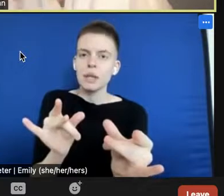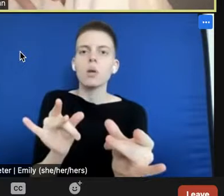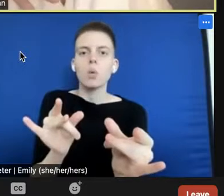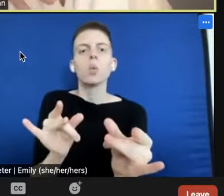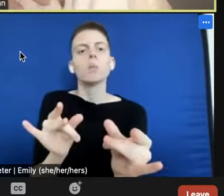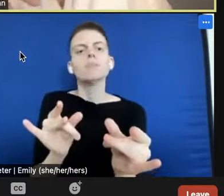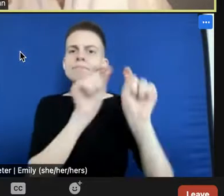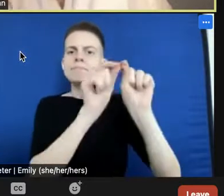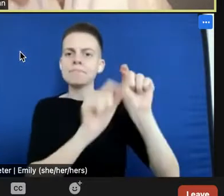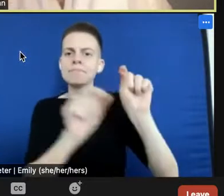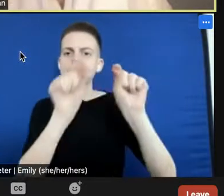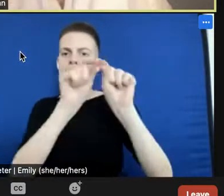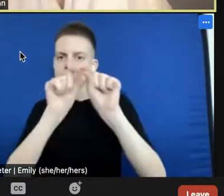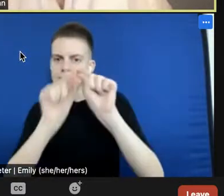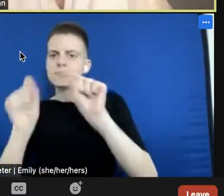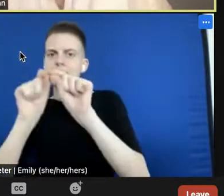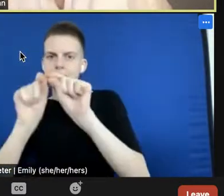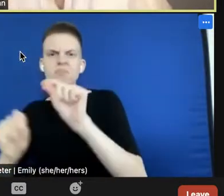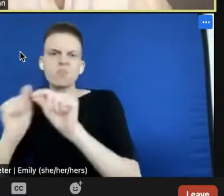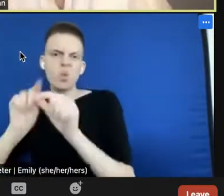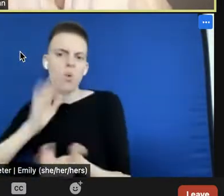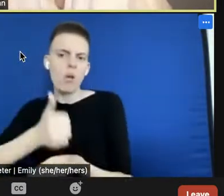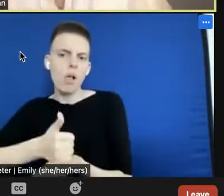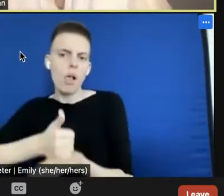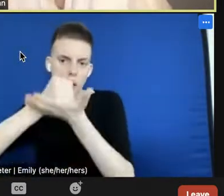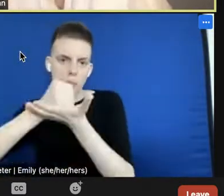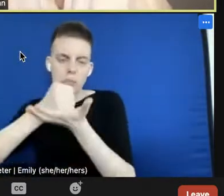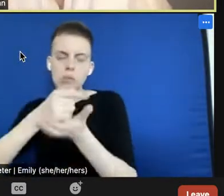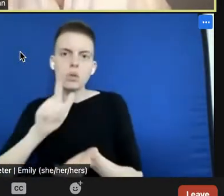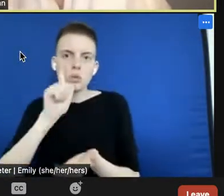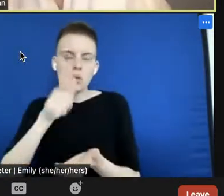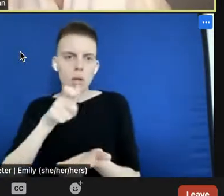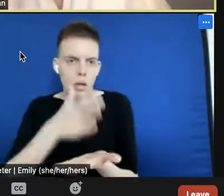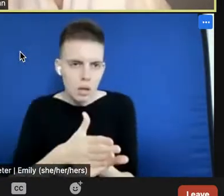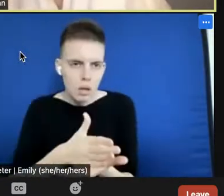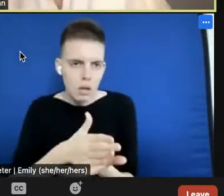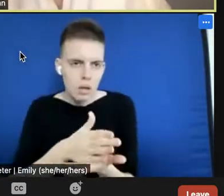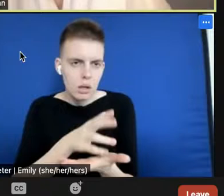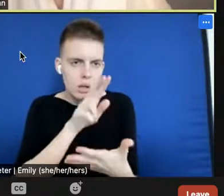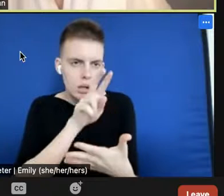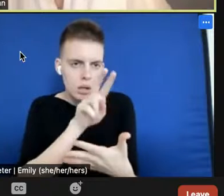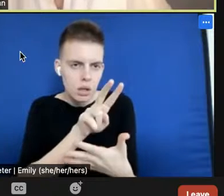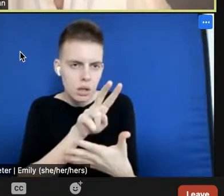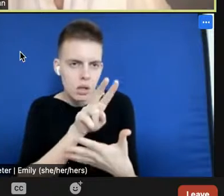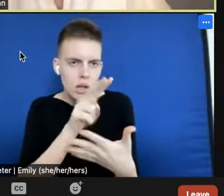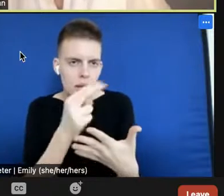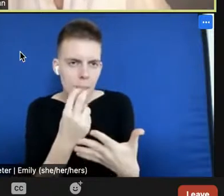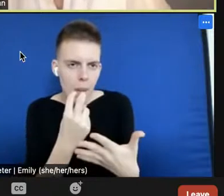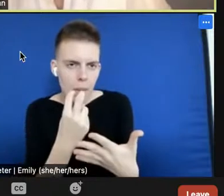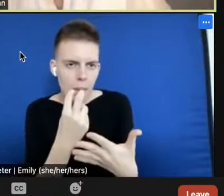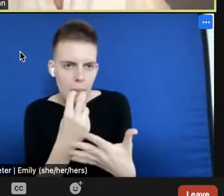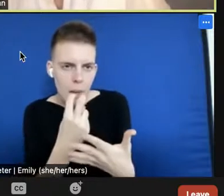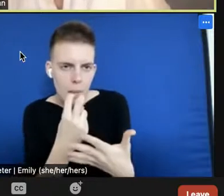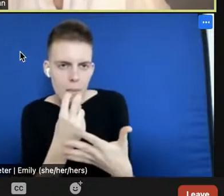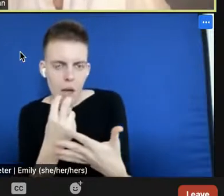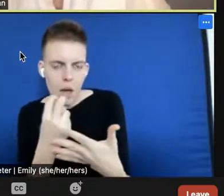you not have to stop and sound a word out, but rather know some key